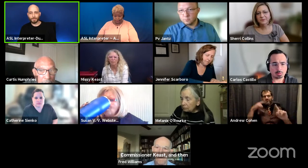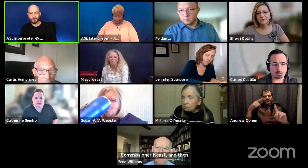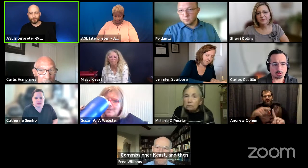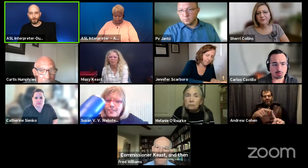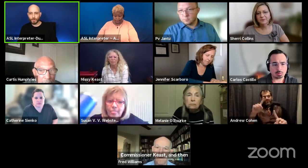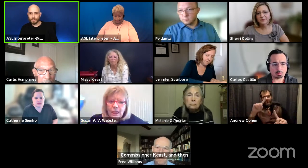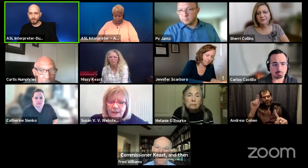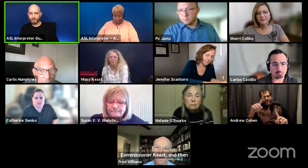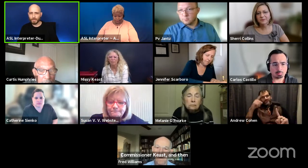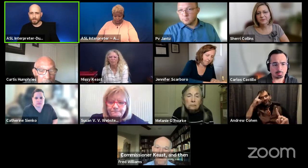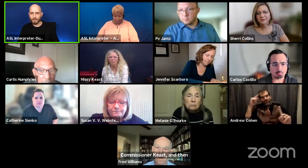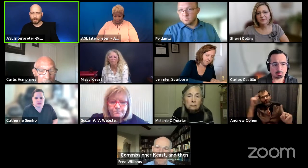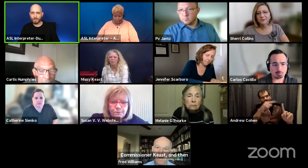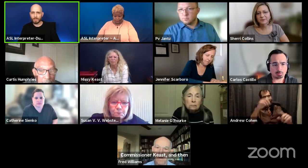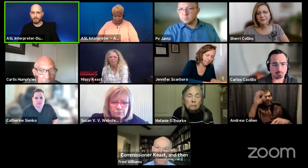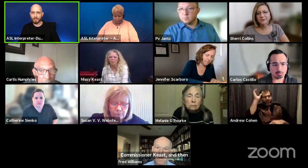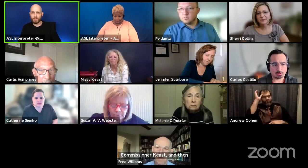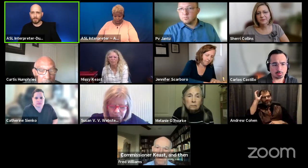This is Commissioner Cohen.